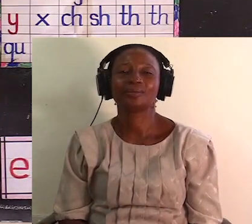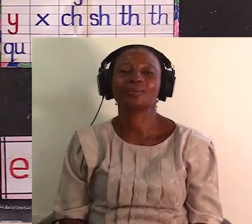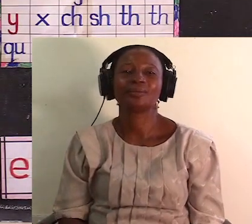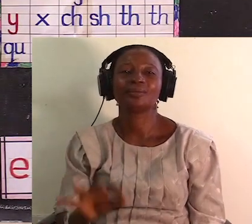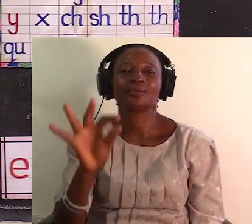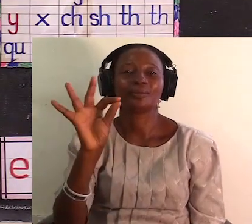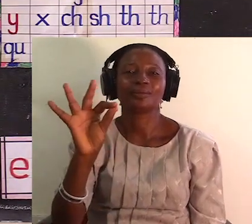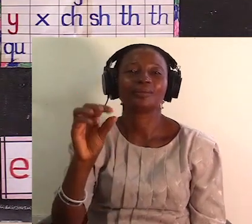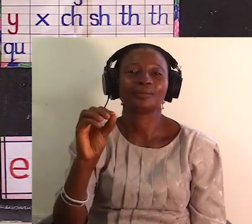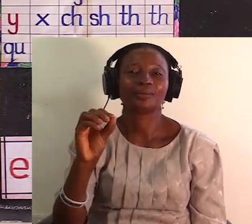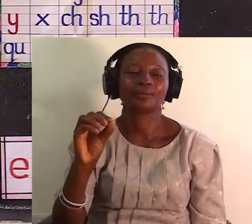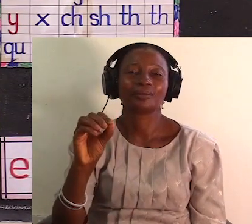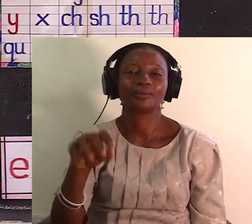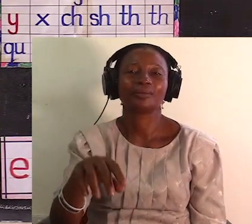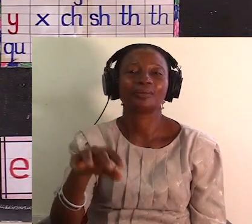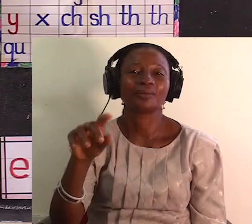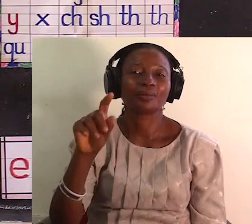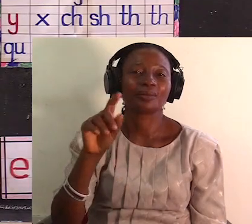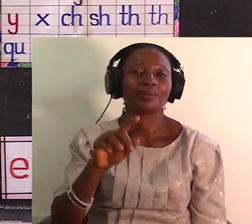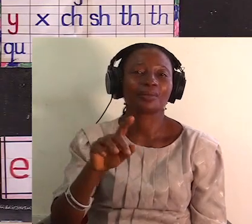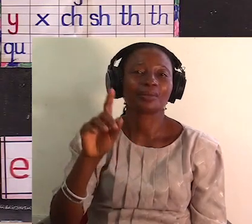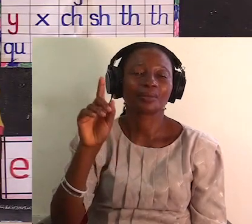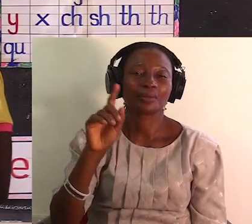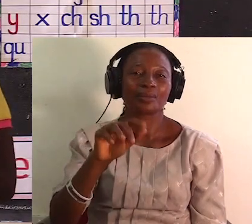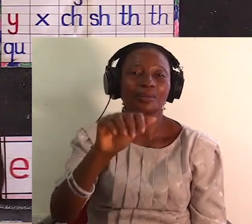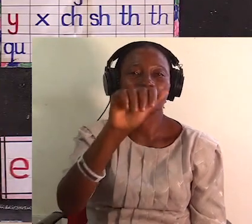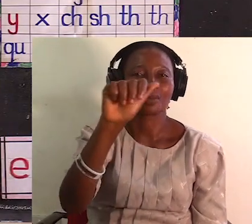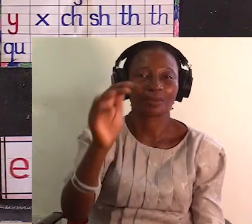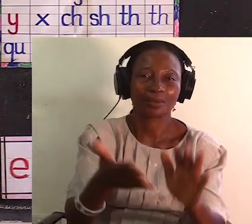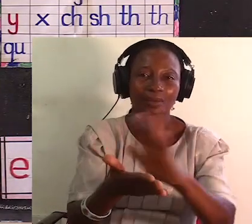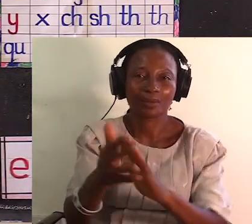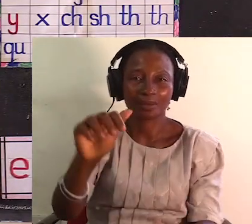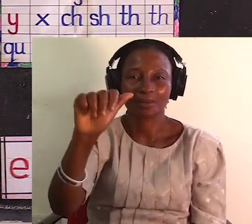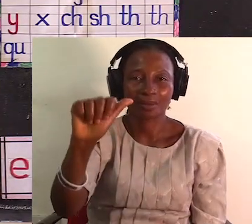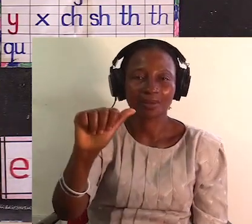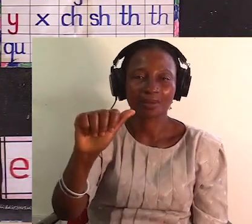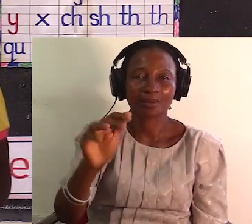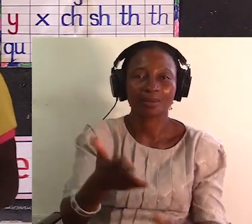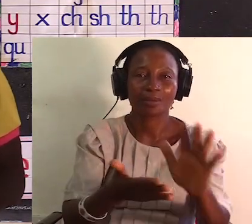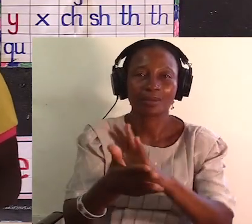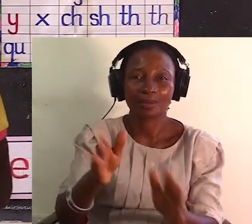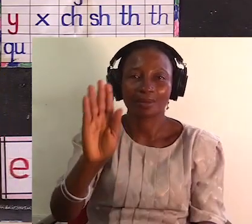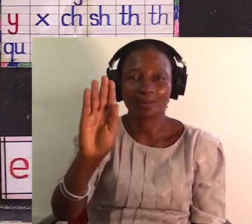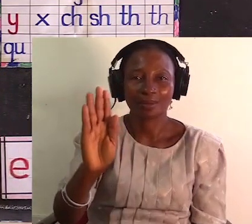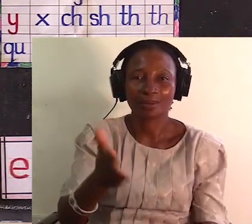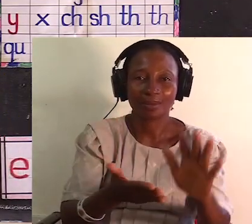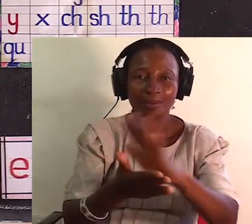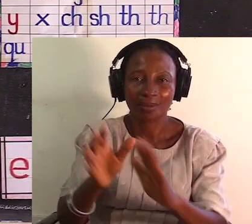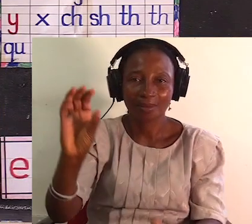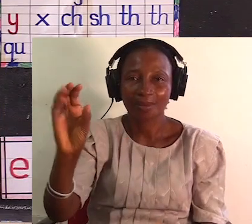those with card A, those with card B, and those with card C, who called